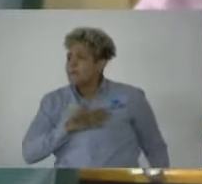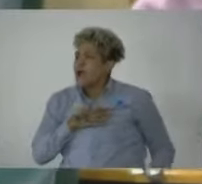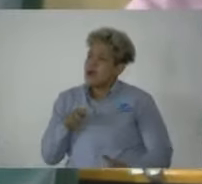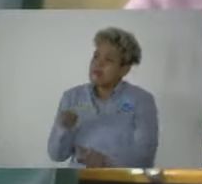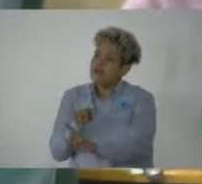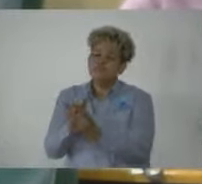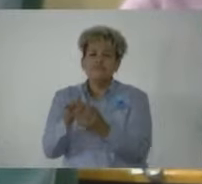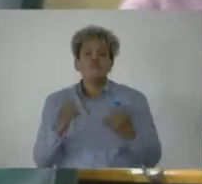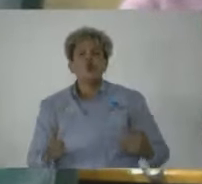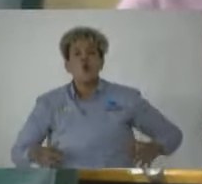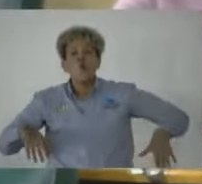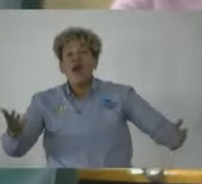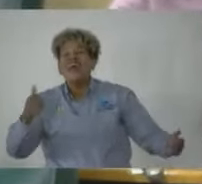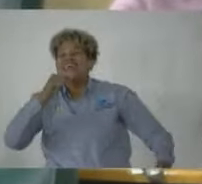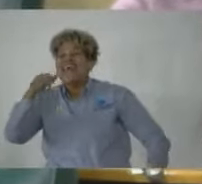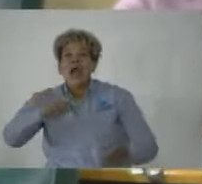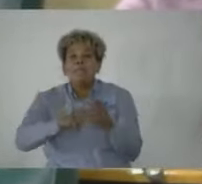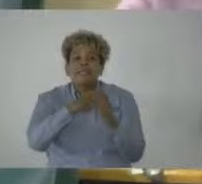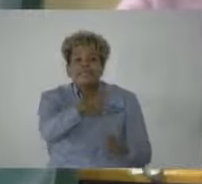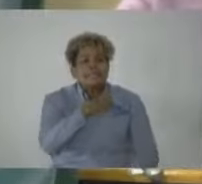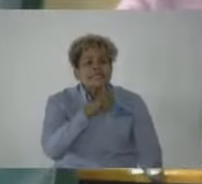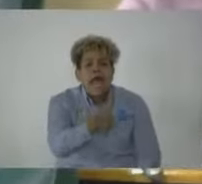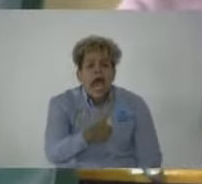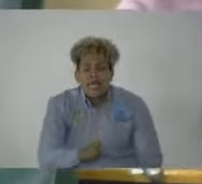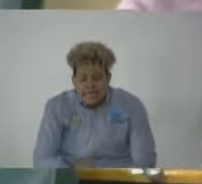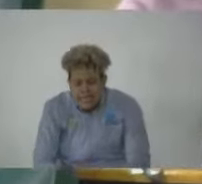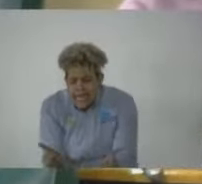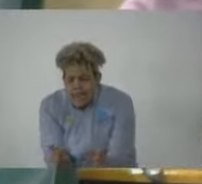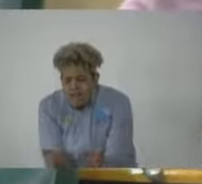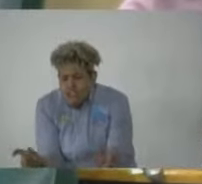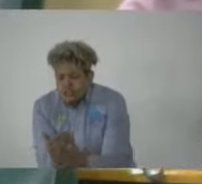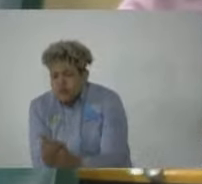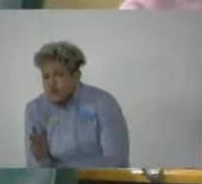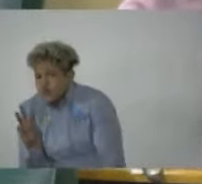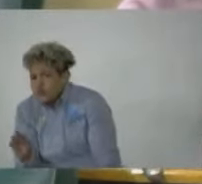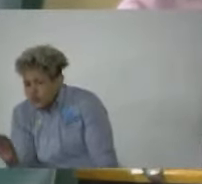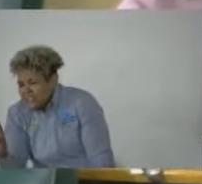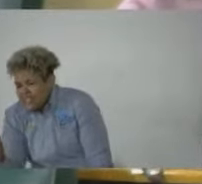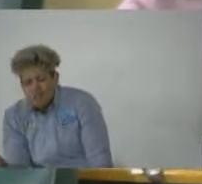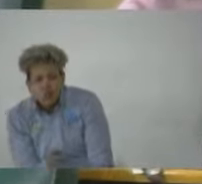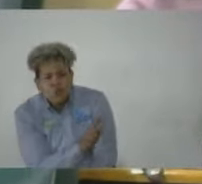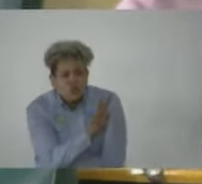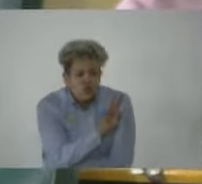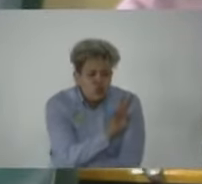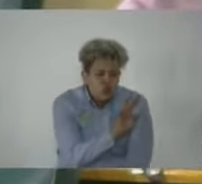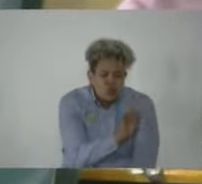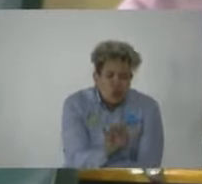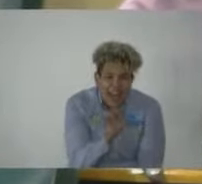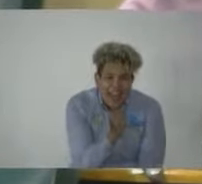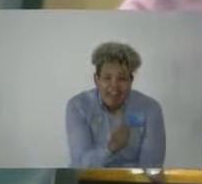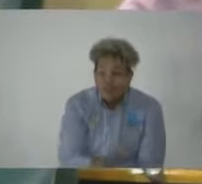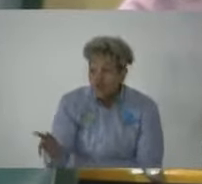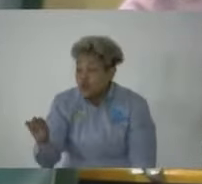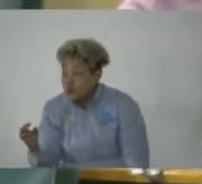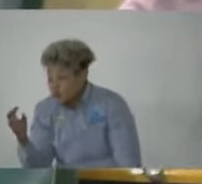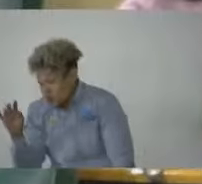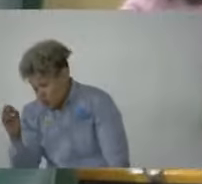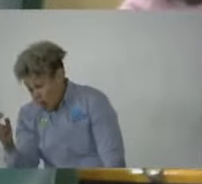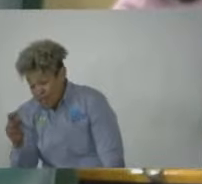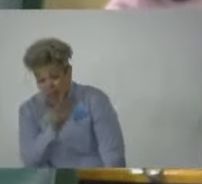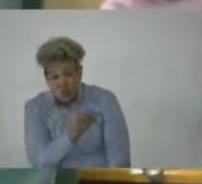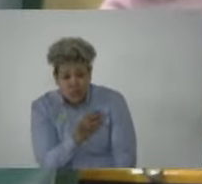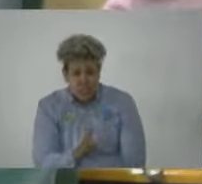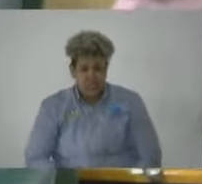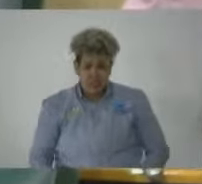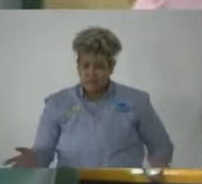Madam Speaker, is that it's not that there was not a difference between 2007 and 11 and 2012 and